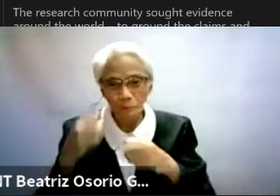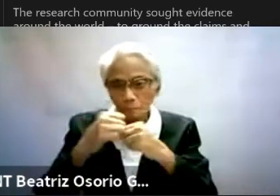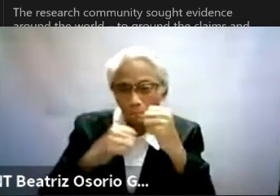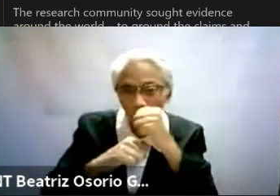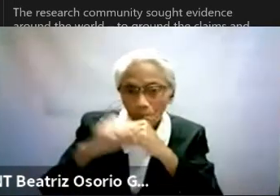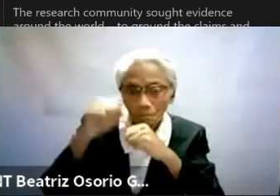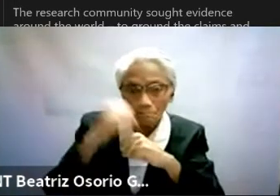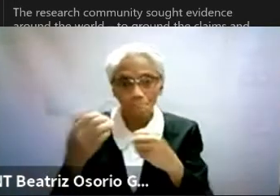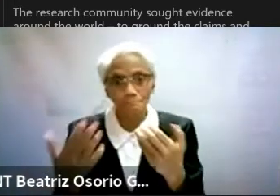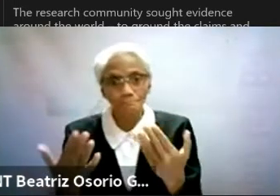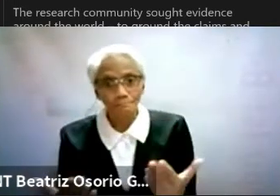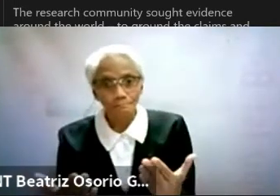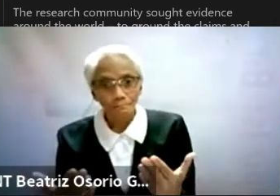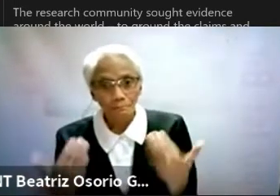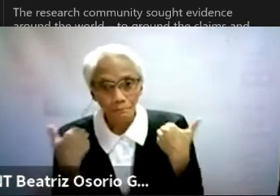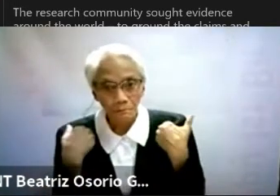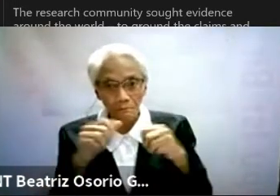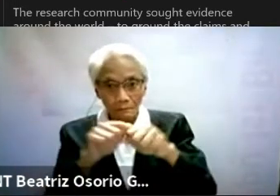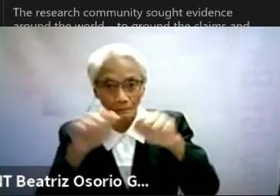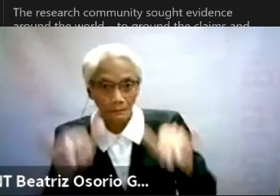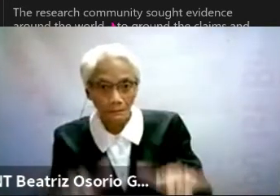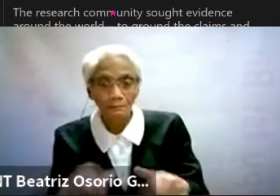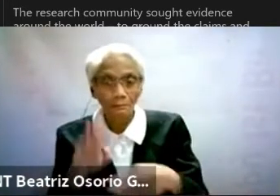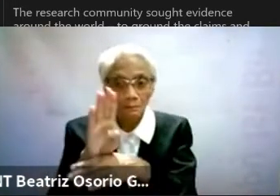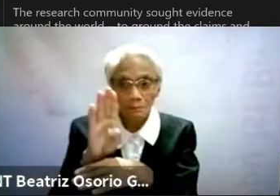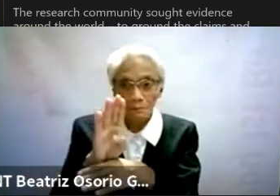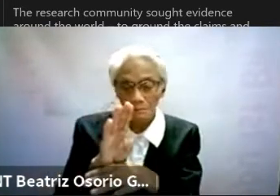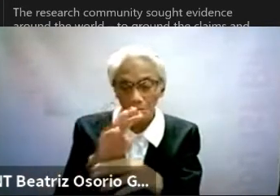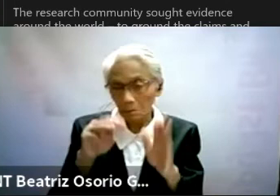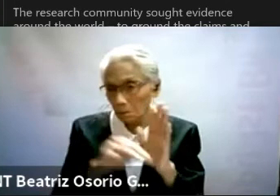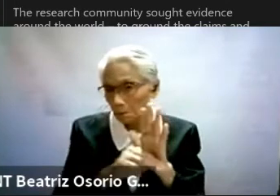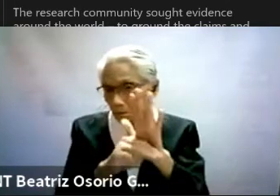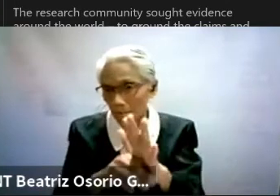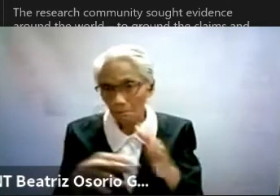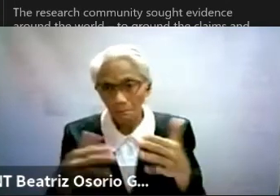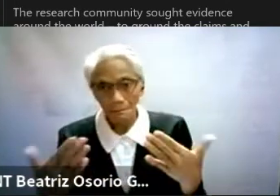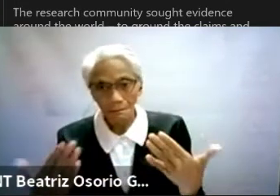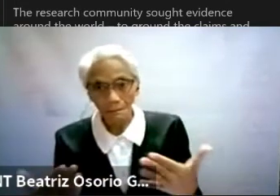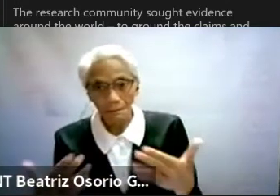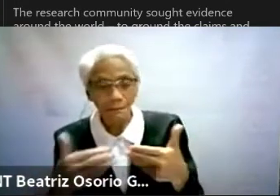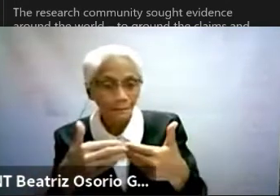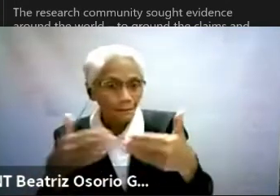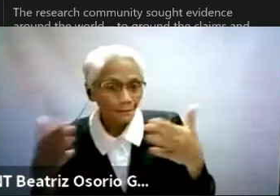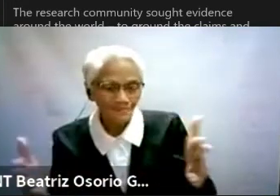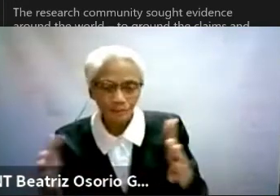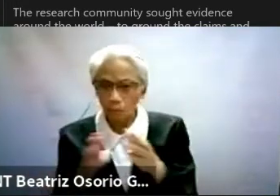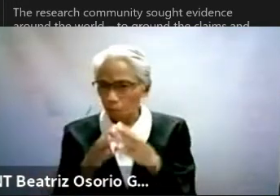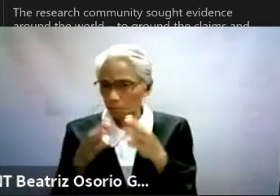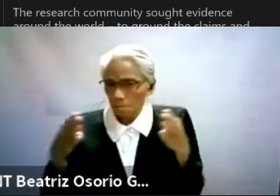architecture, systems, business models, and global scale. A global scale that is often bigger than